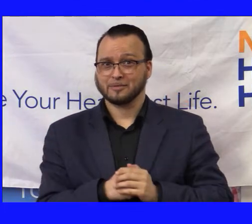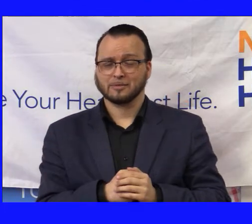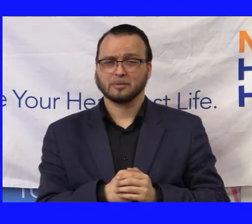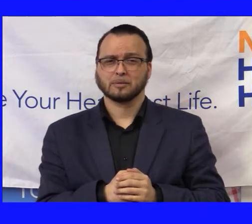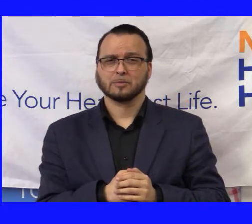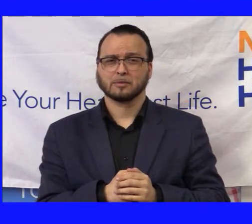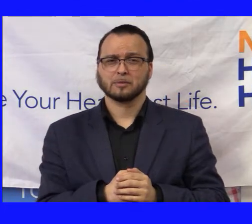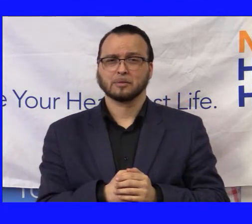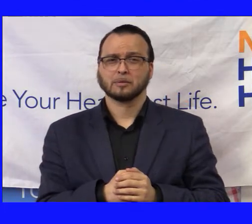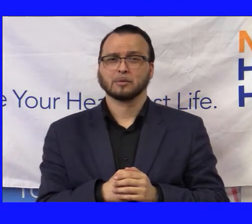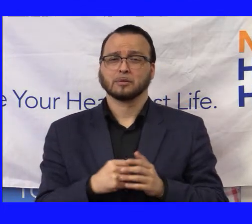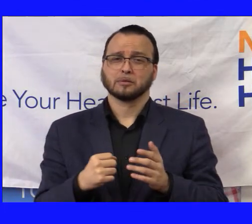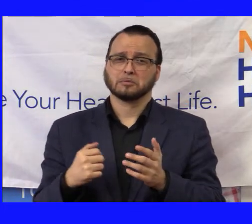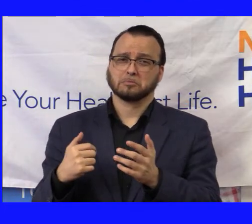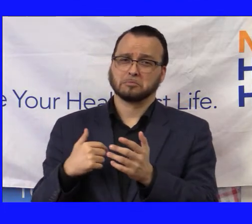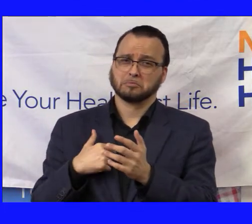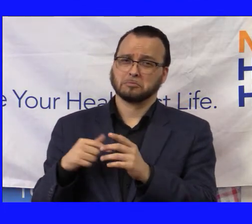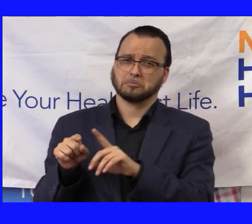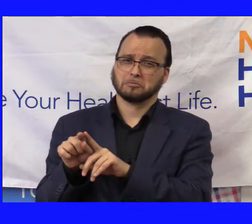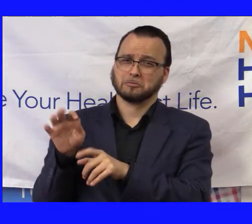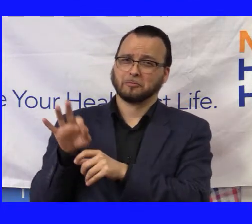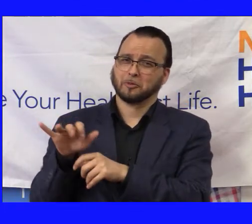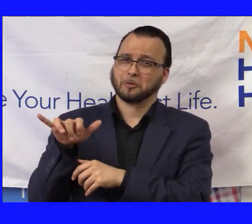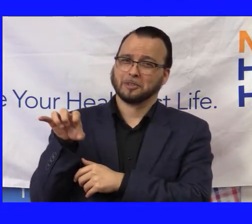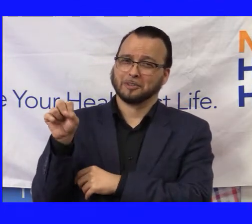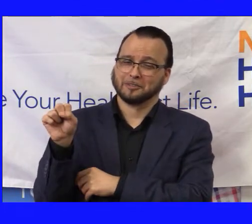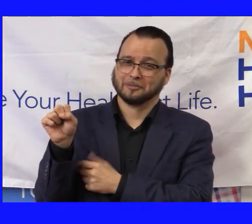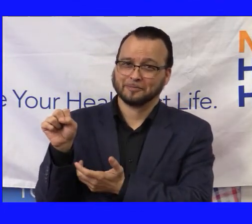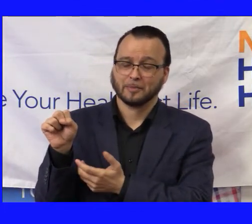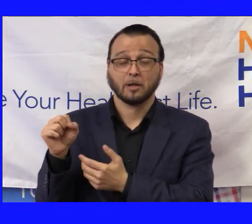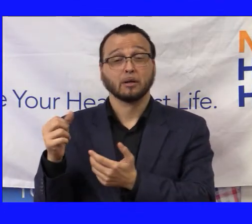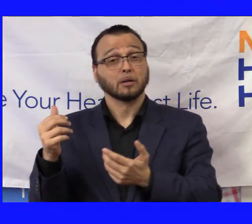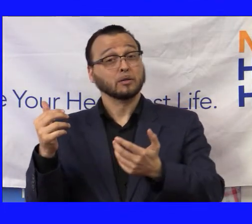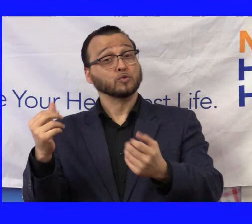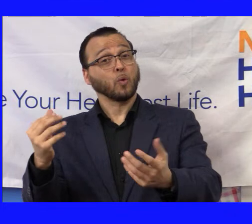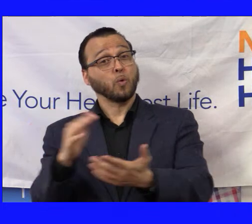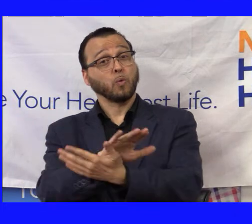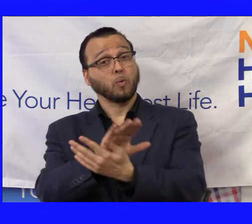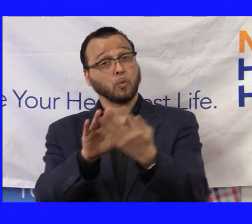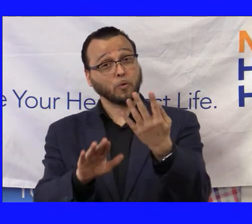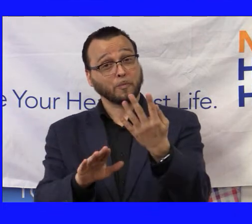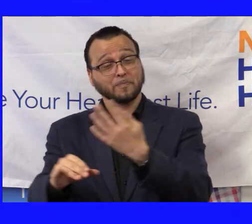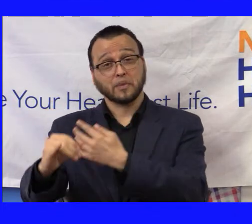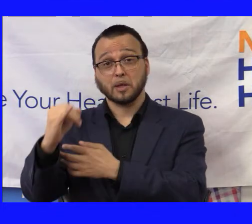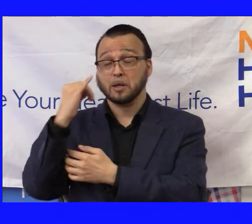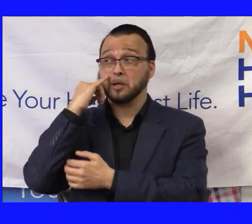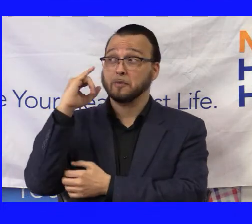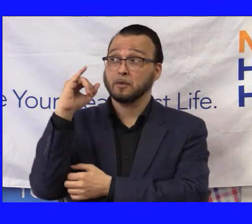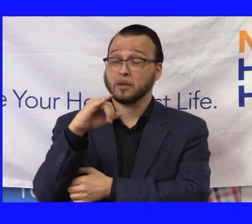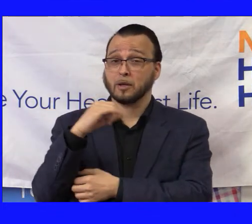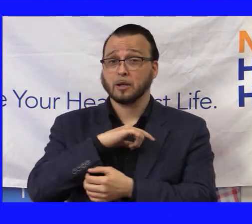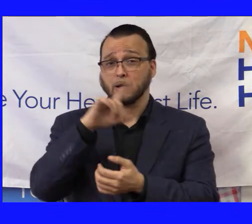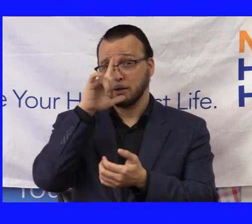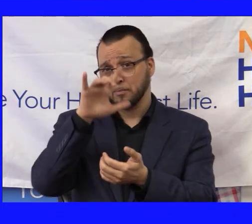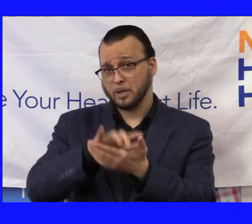And Feniowski also vote yes. So if that, I believe that's the